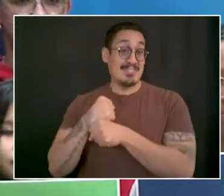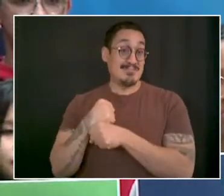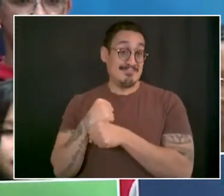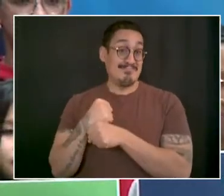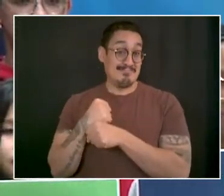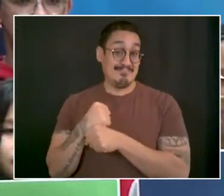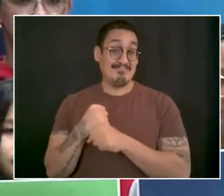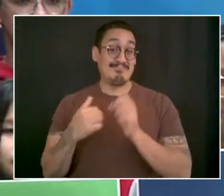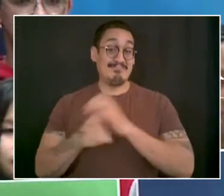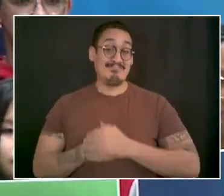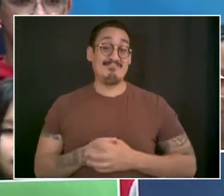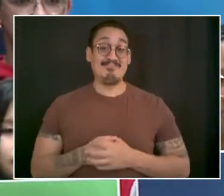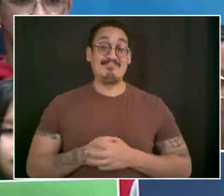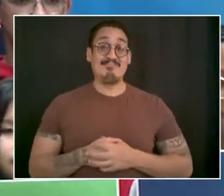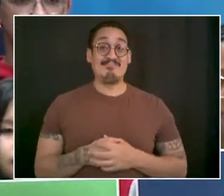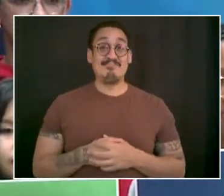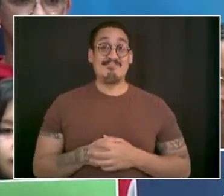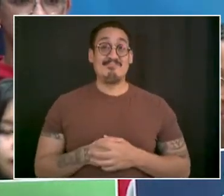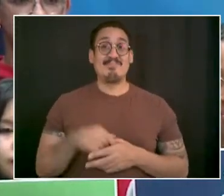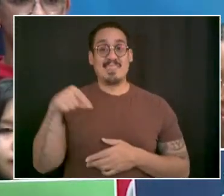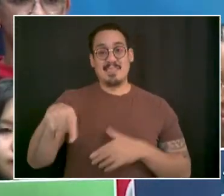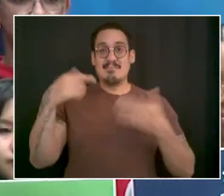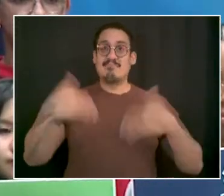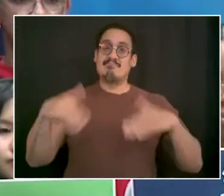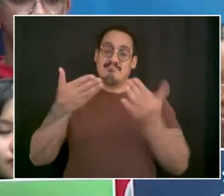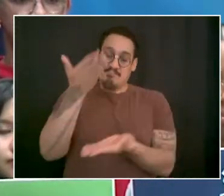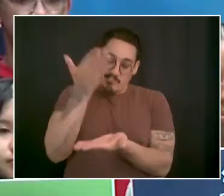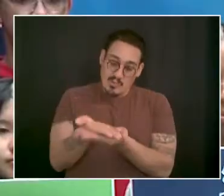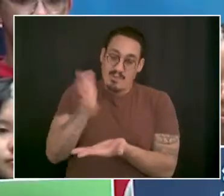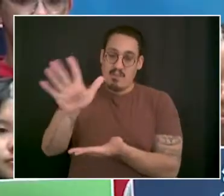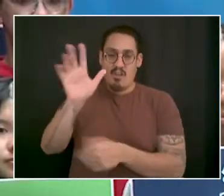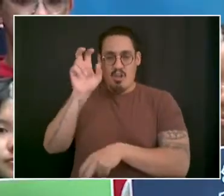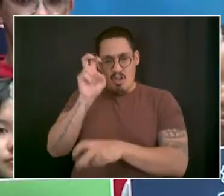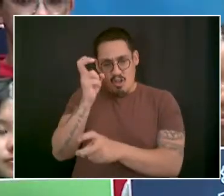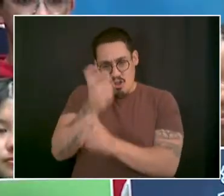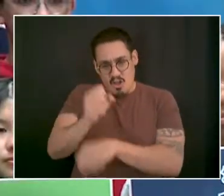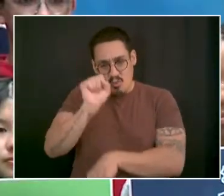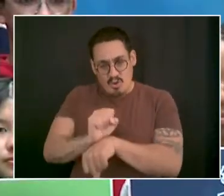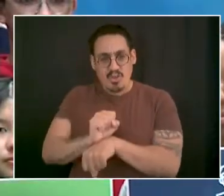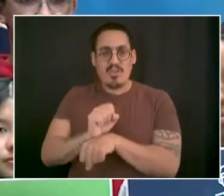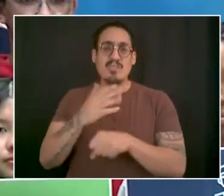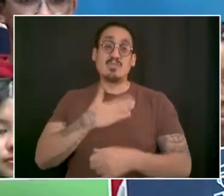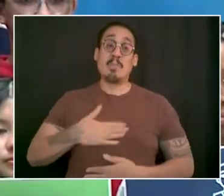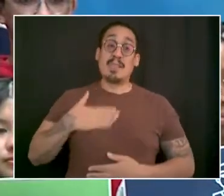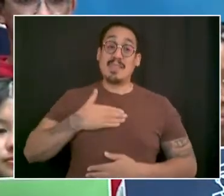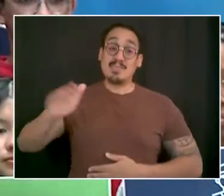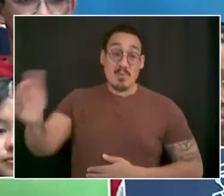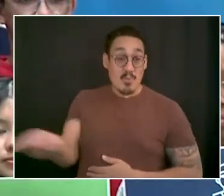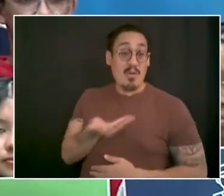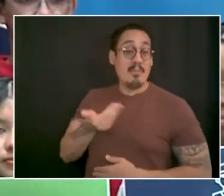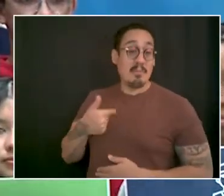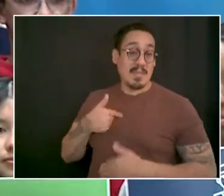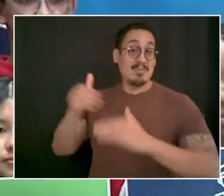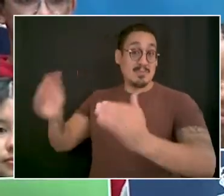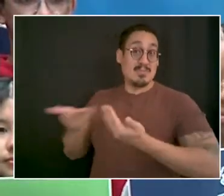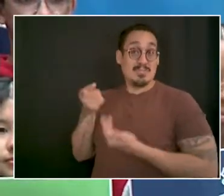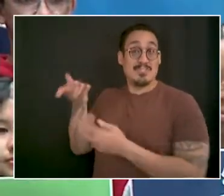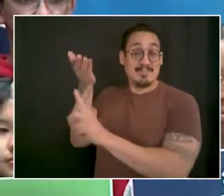This is a testament to her hard work and dedication. So please join me in welcoming Kaylee to the podium to introduce our